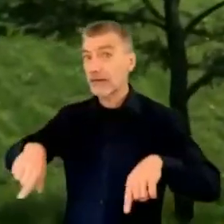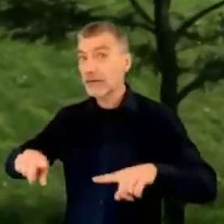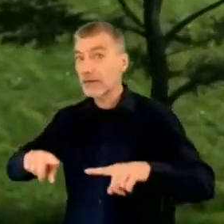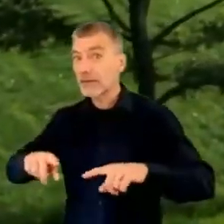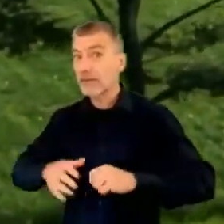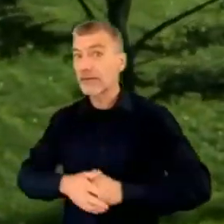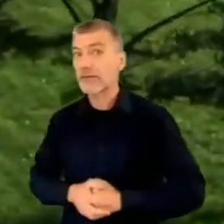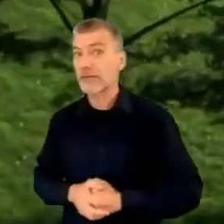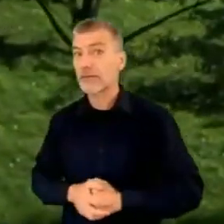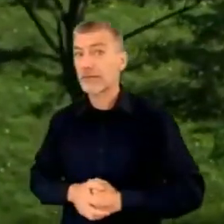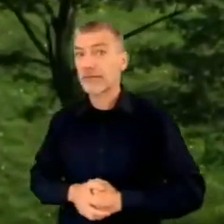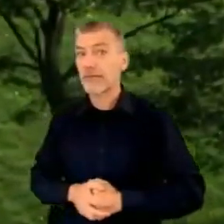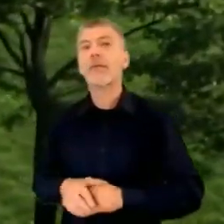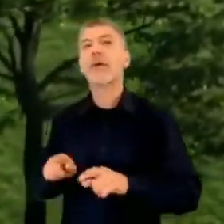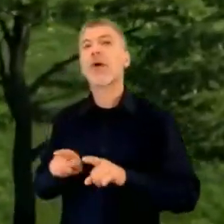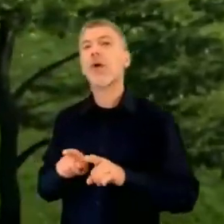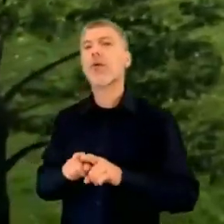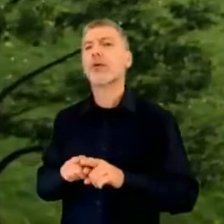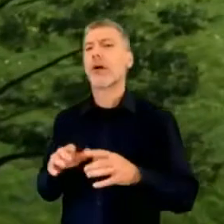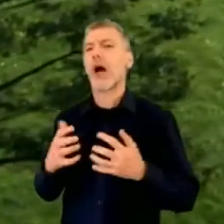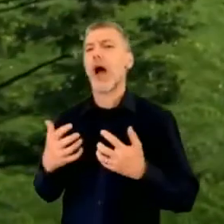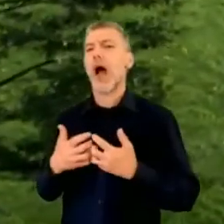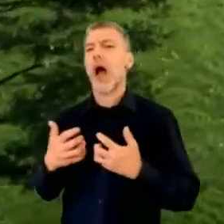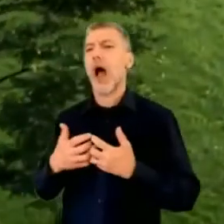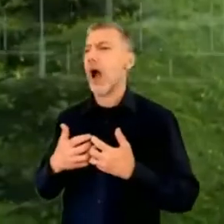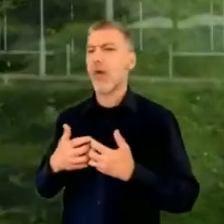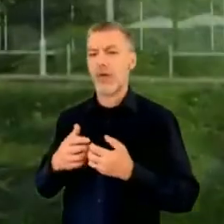and even how we produce energy.